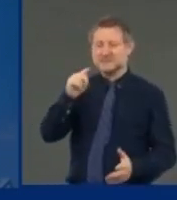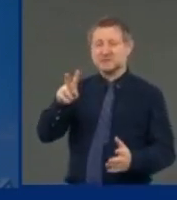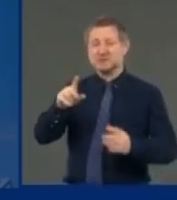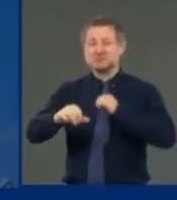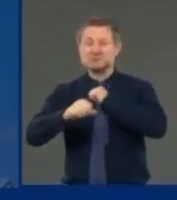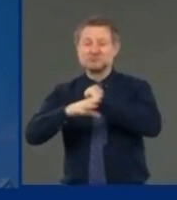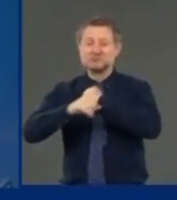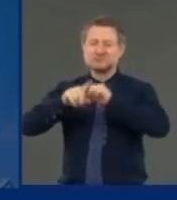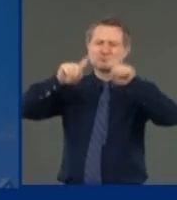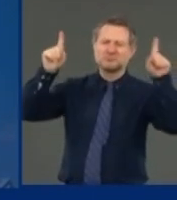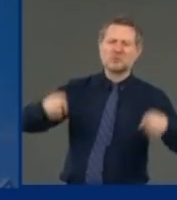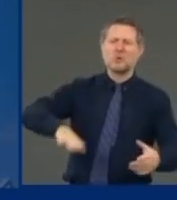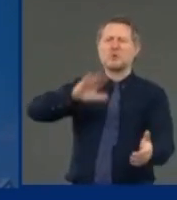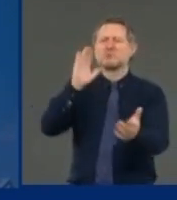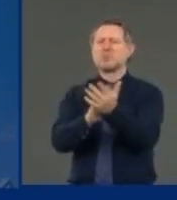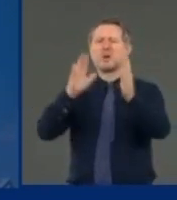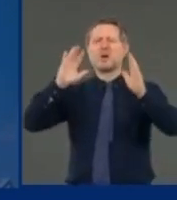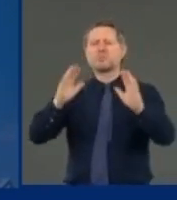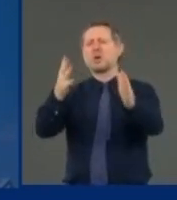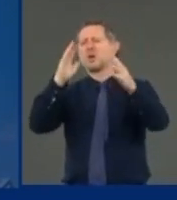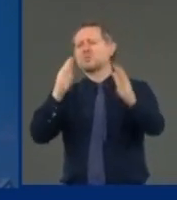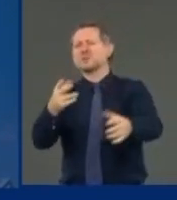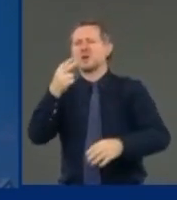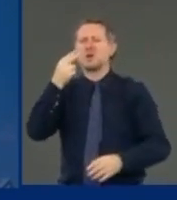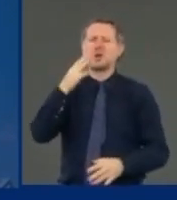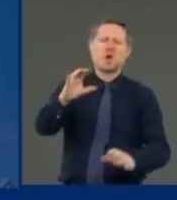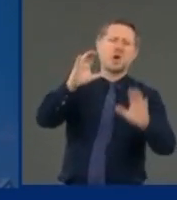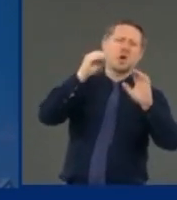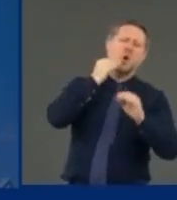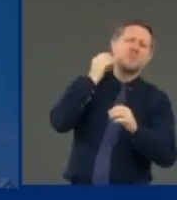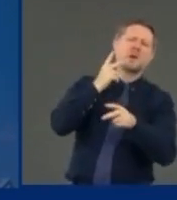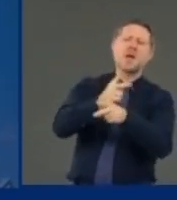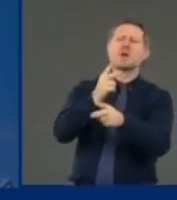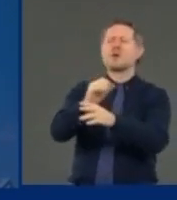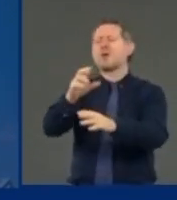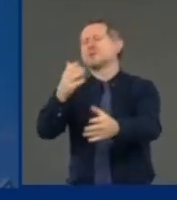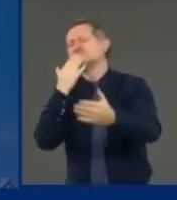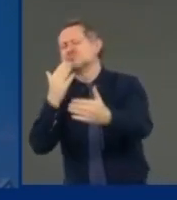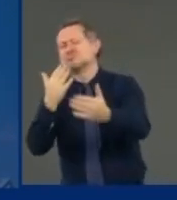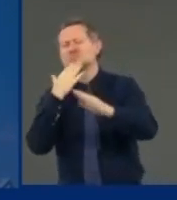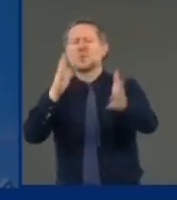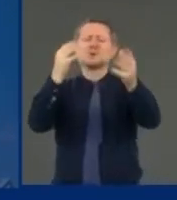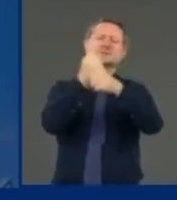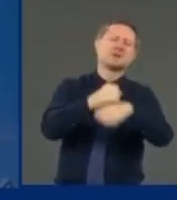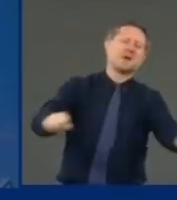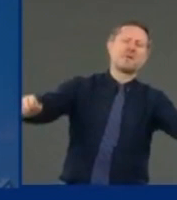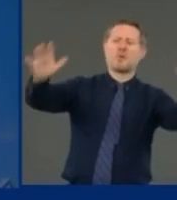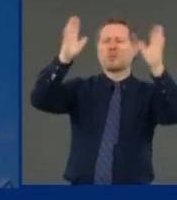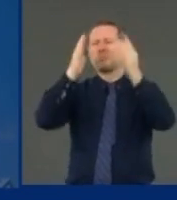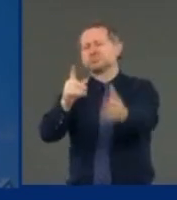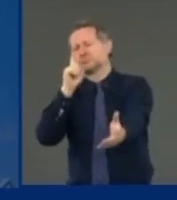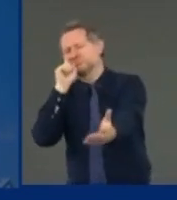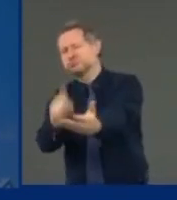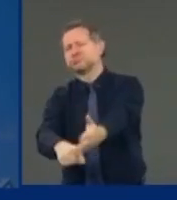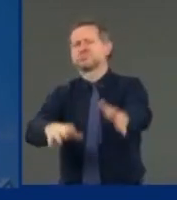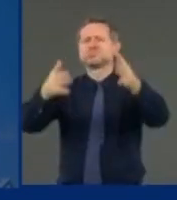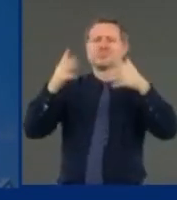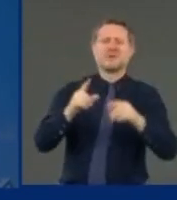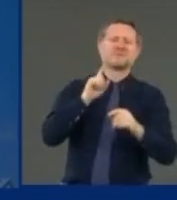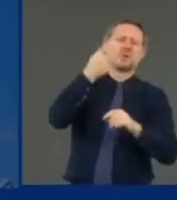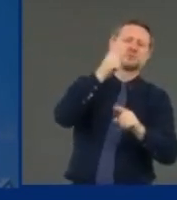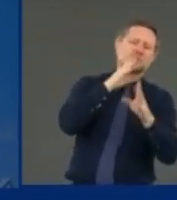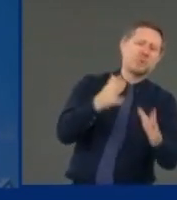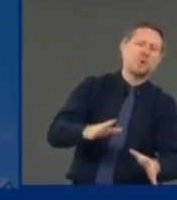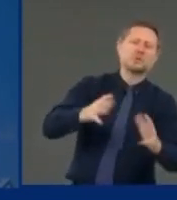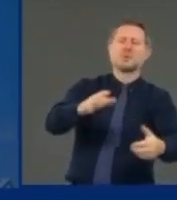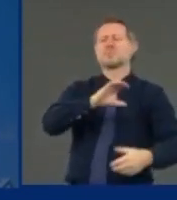the healthcare workers and the nurses and the doctors who saved so many lives and worked so hard, and the first responders who went